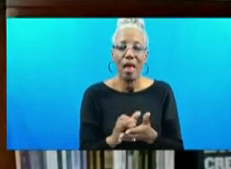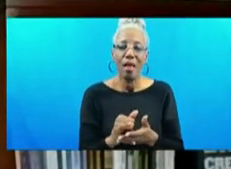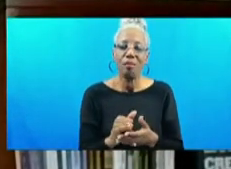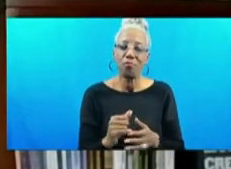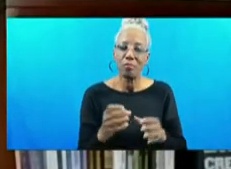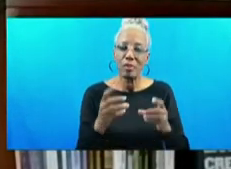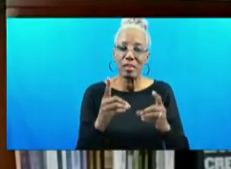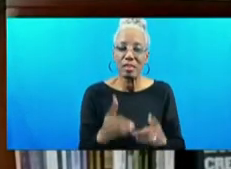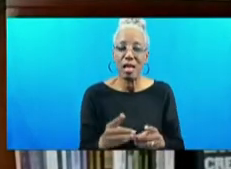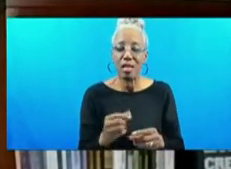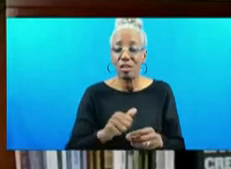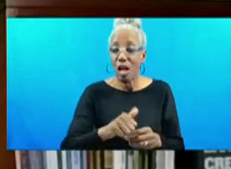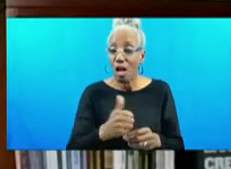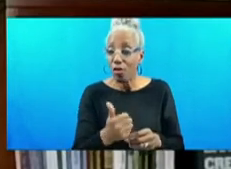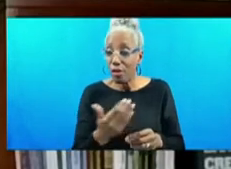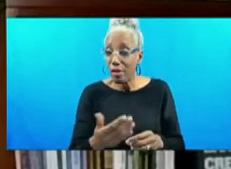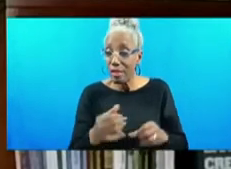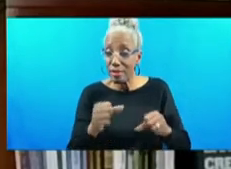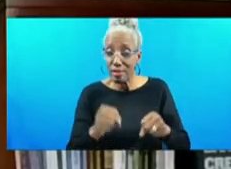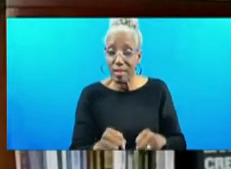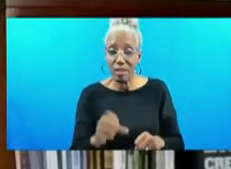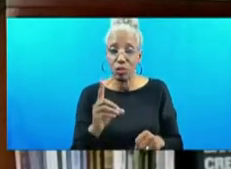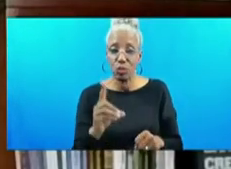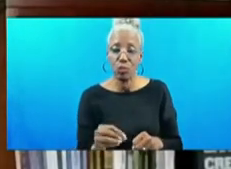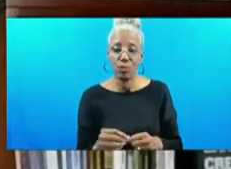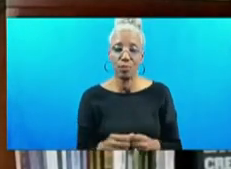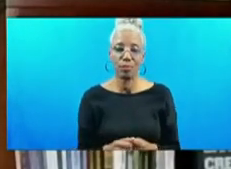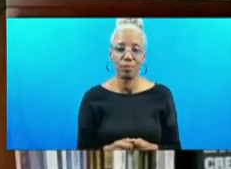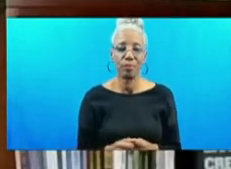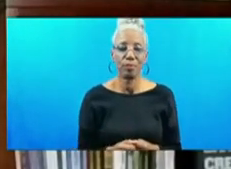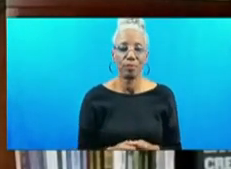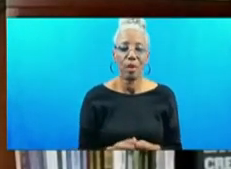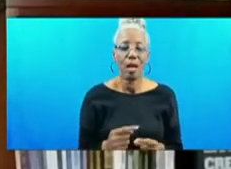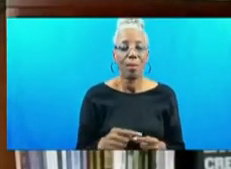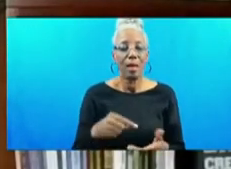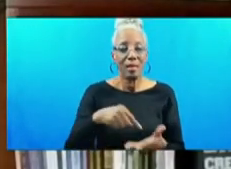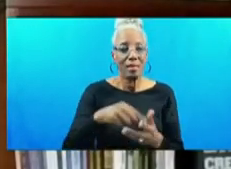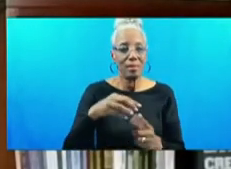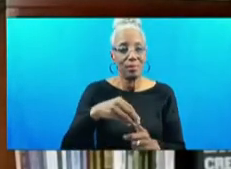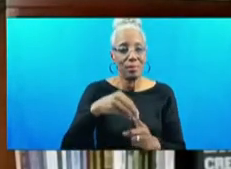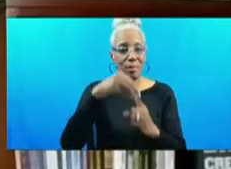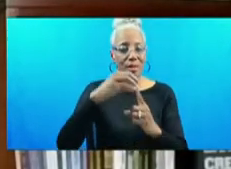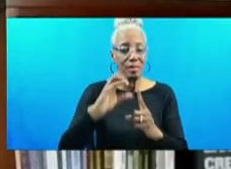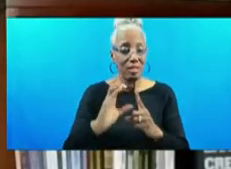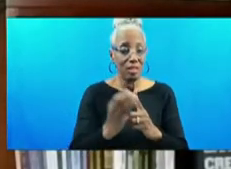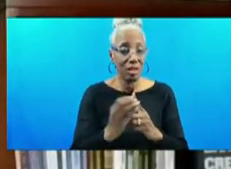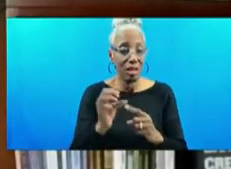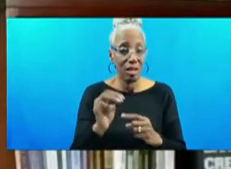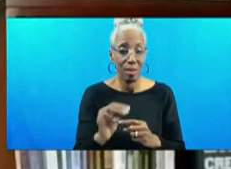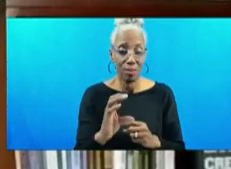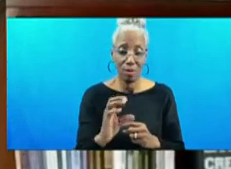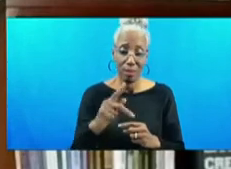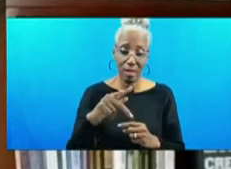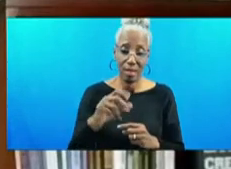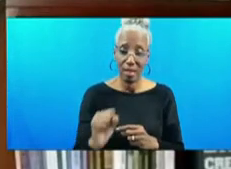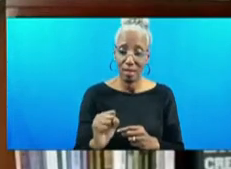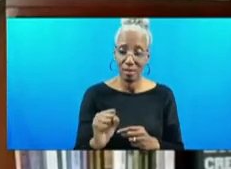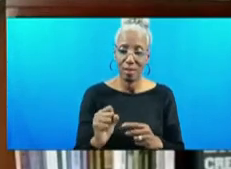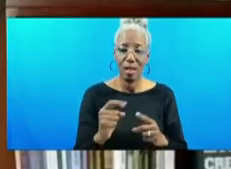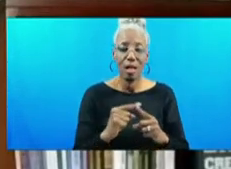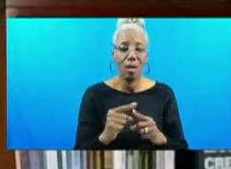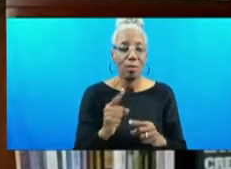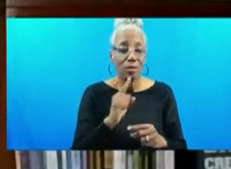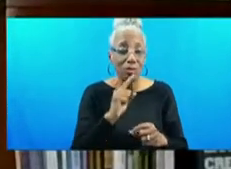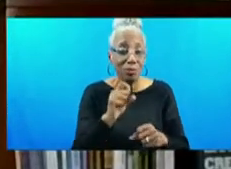of, this is a unique circumstance in MCPS, but I feel like it speaks to it's a microcosm of a bigger issue that we have to look